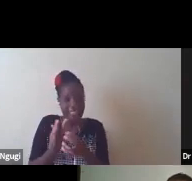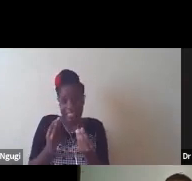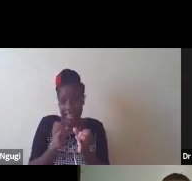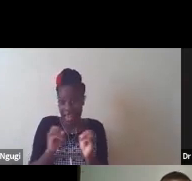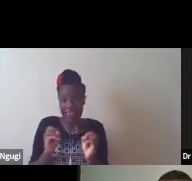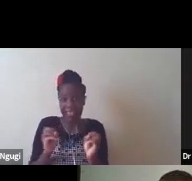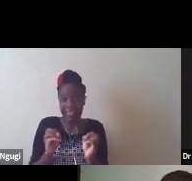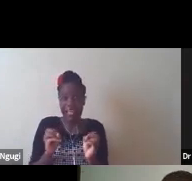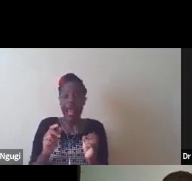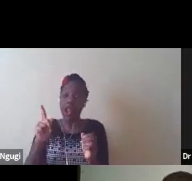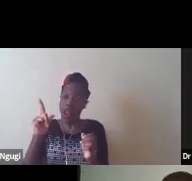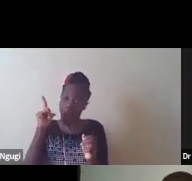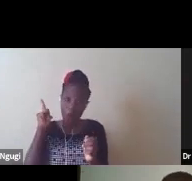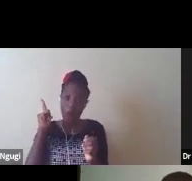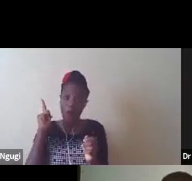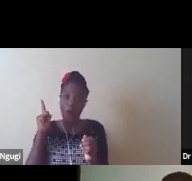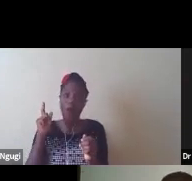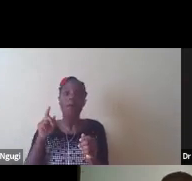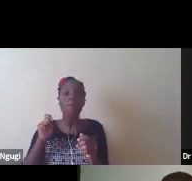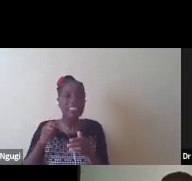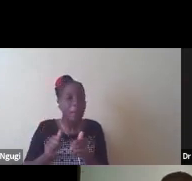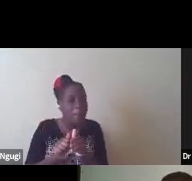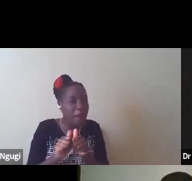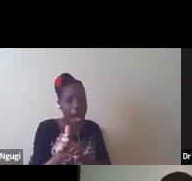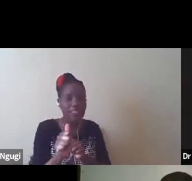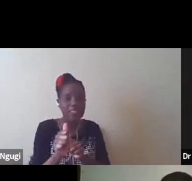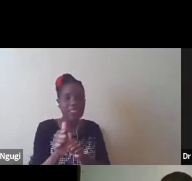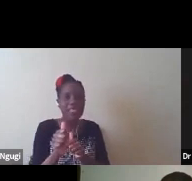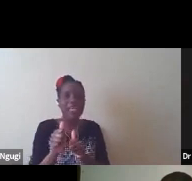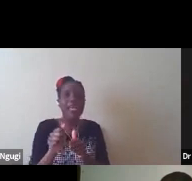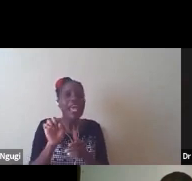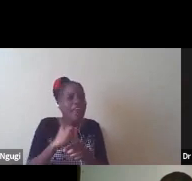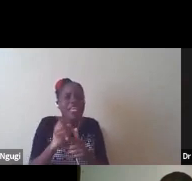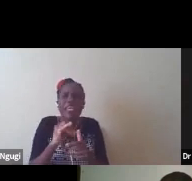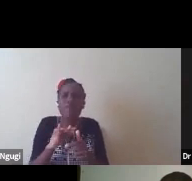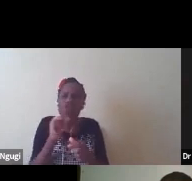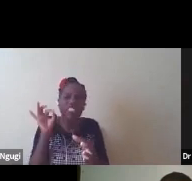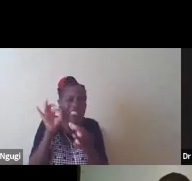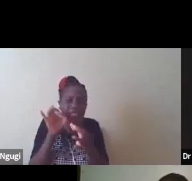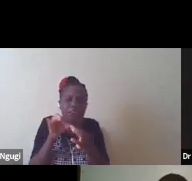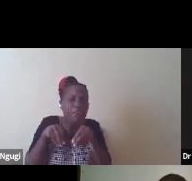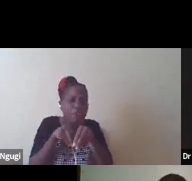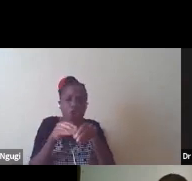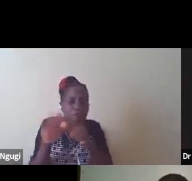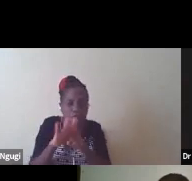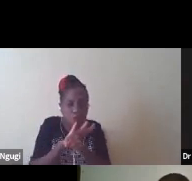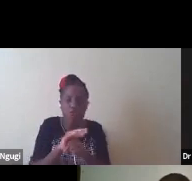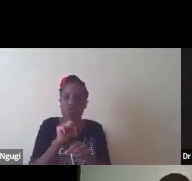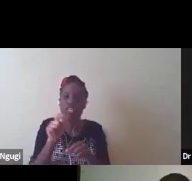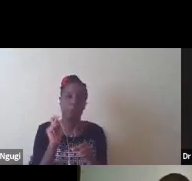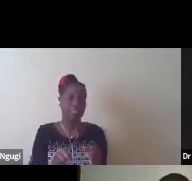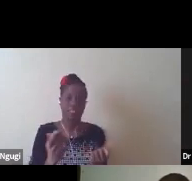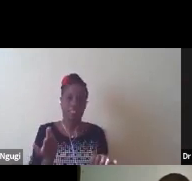laws do not pass if they are not 100% aligned to the CRPD, because at the end of the day, it's